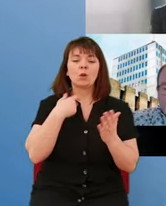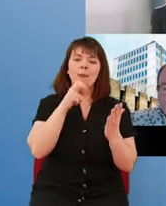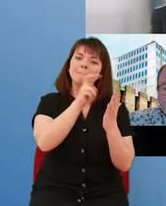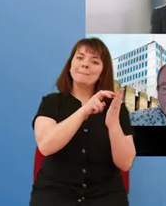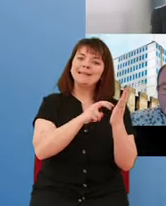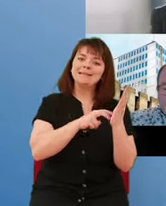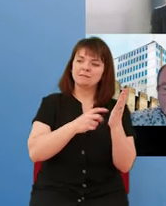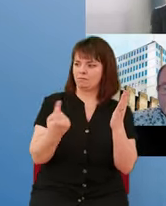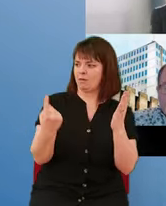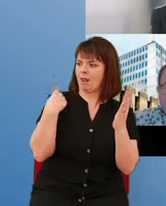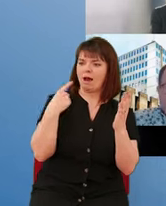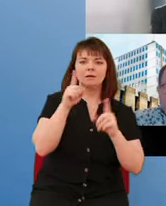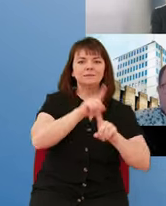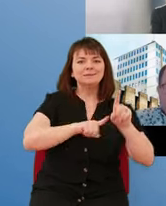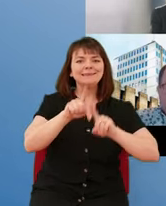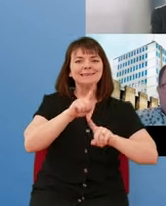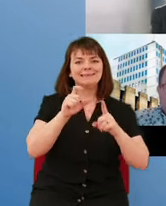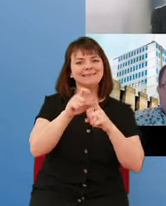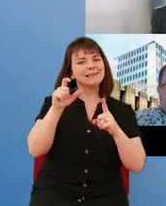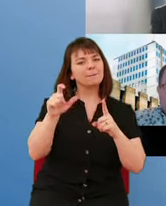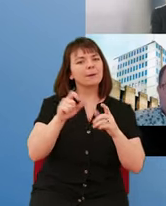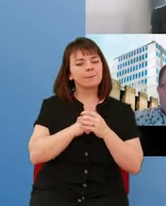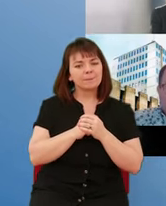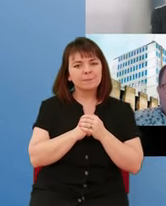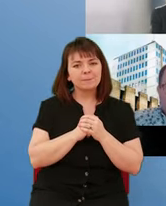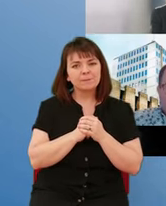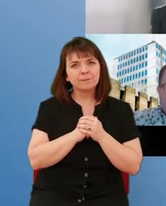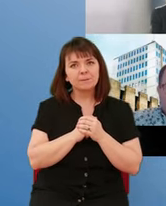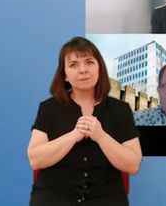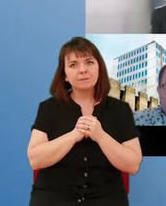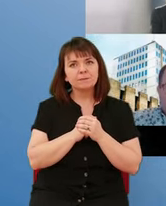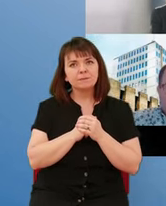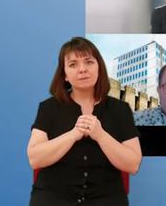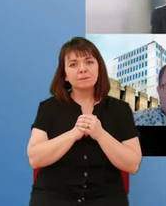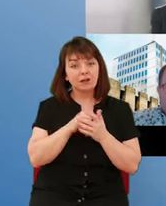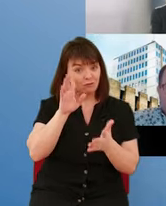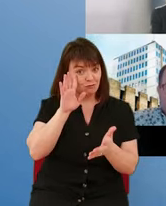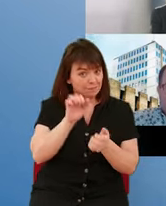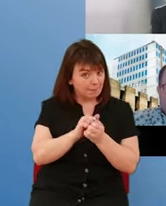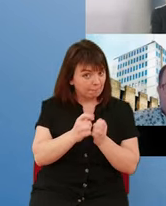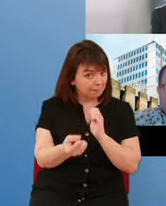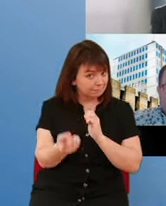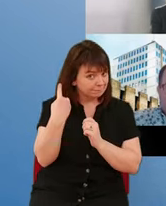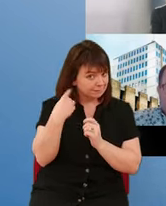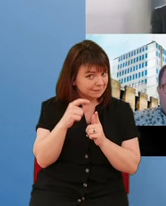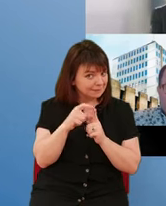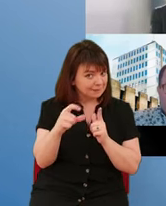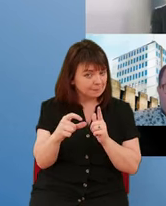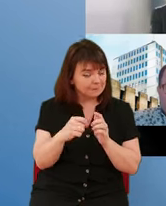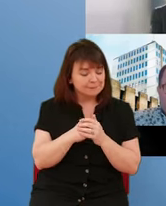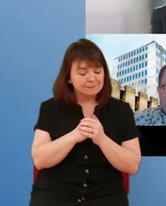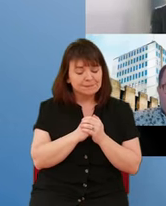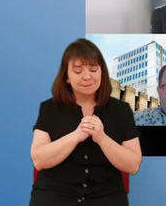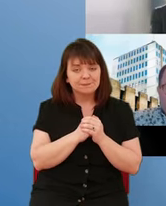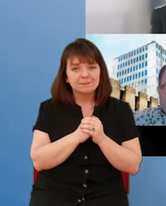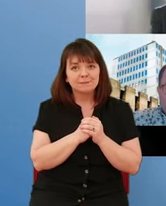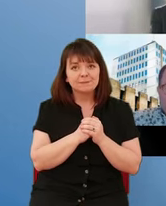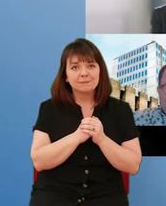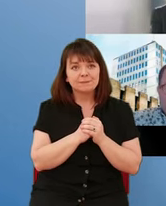If we can remember that far back. Are any factual inaccuracies